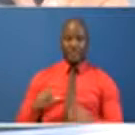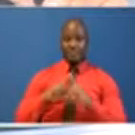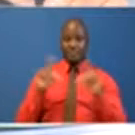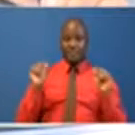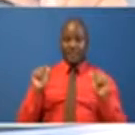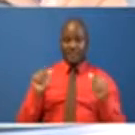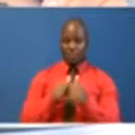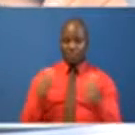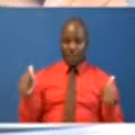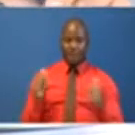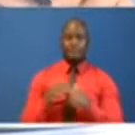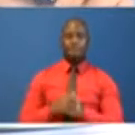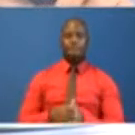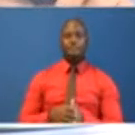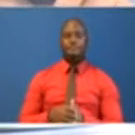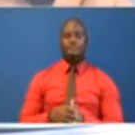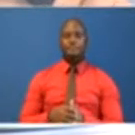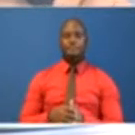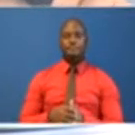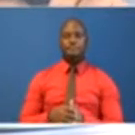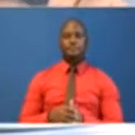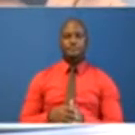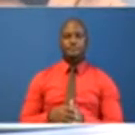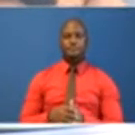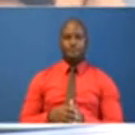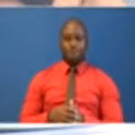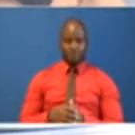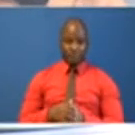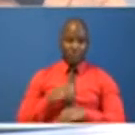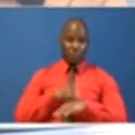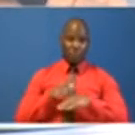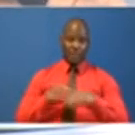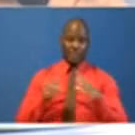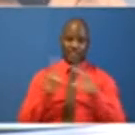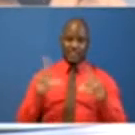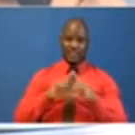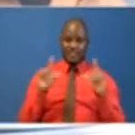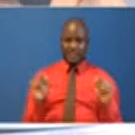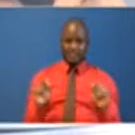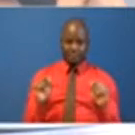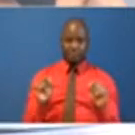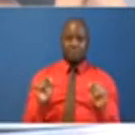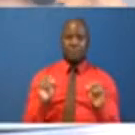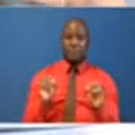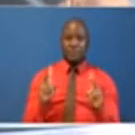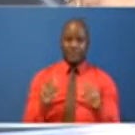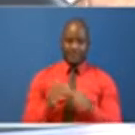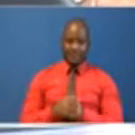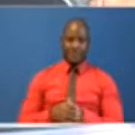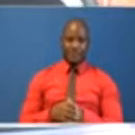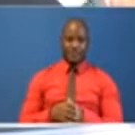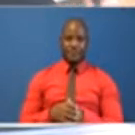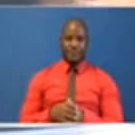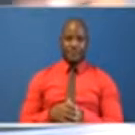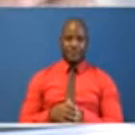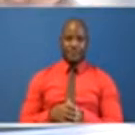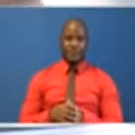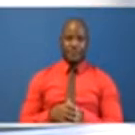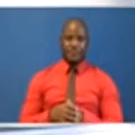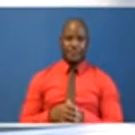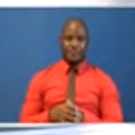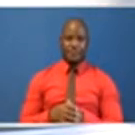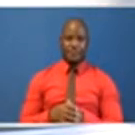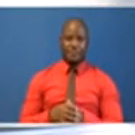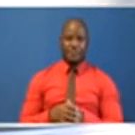carried that's a great way to begin a statement all right yeah i think very